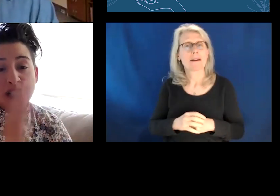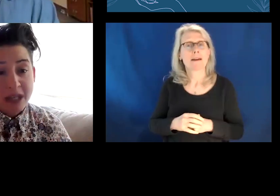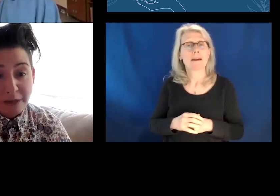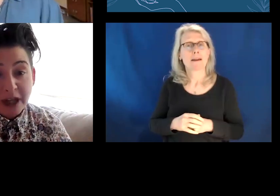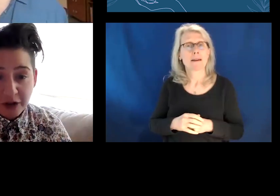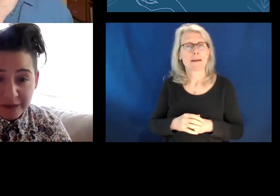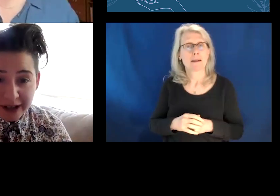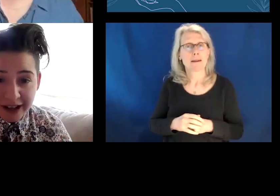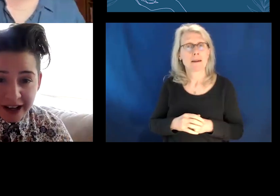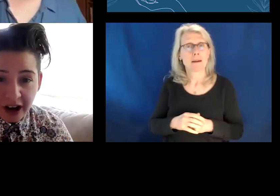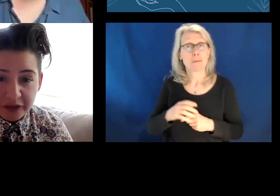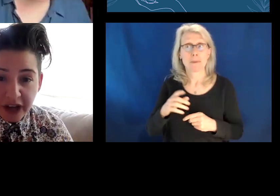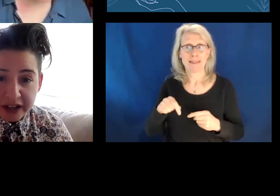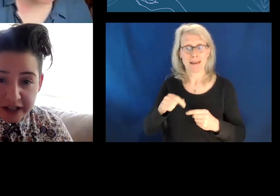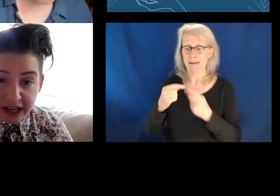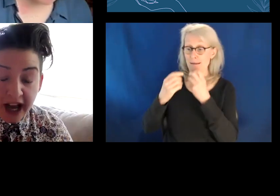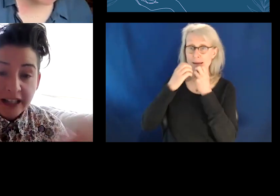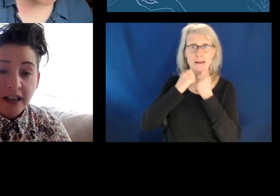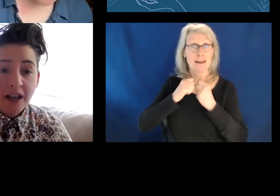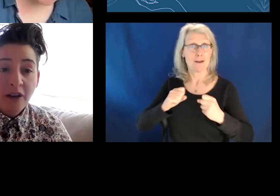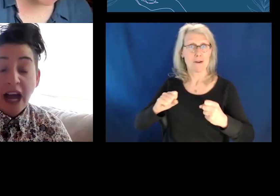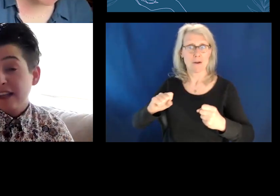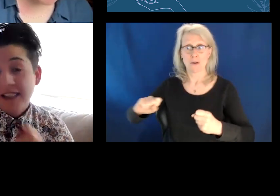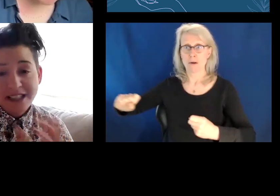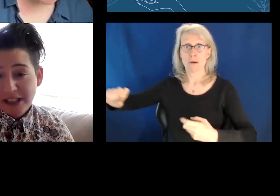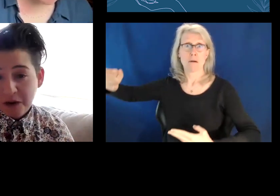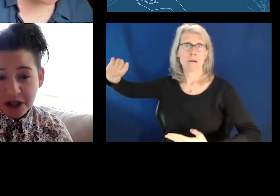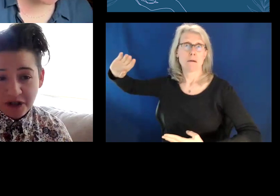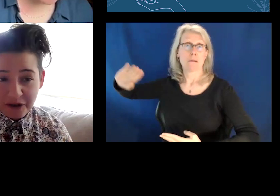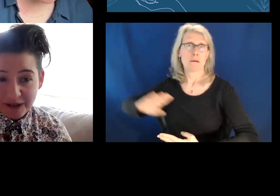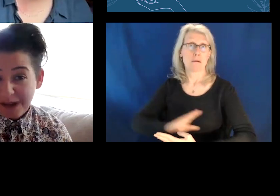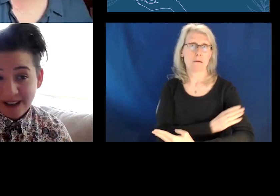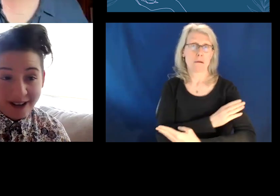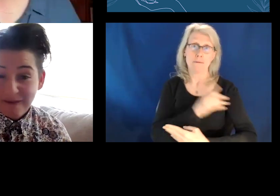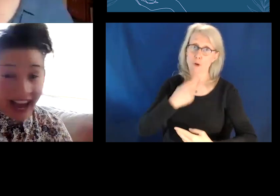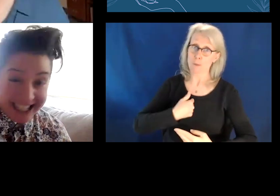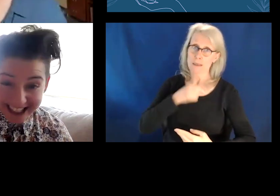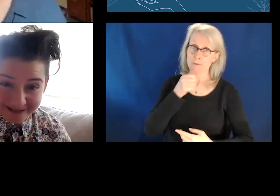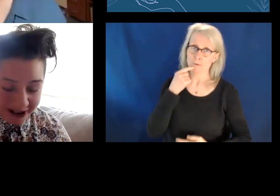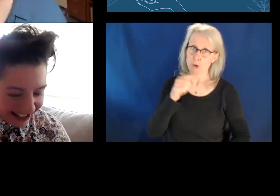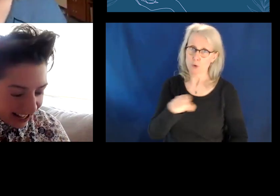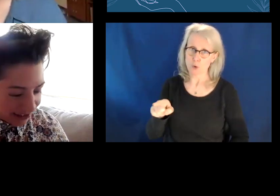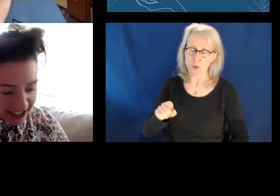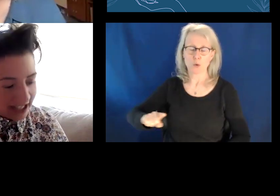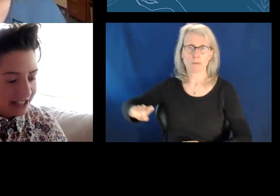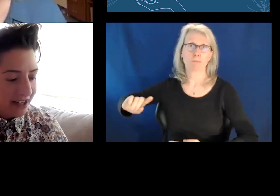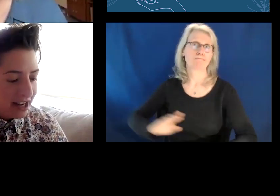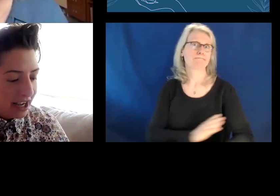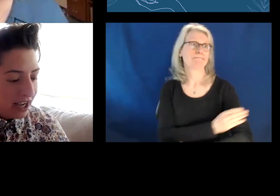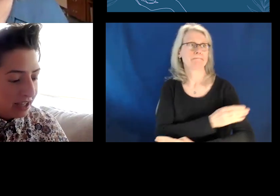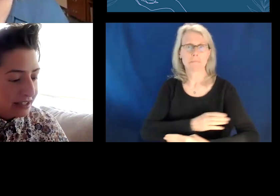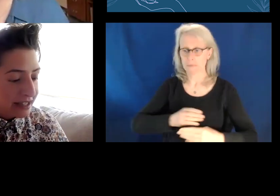huge spectrum of the other side, at least this is a question for me, maybe I'm asking it more than having an